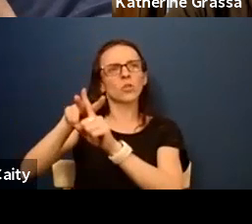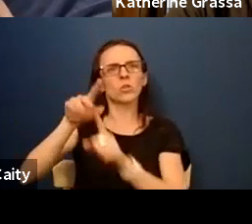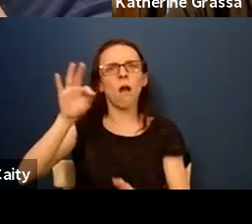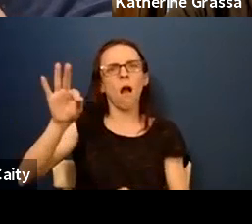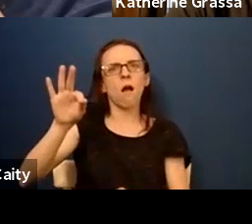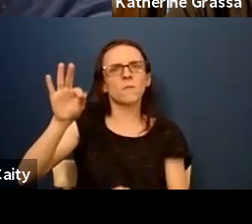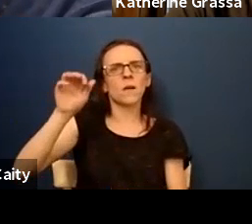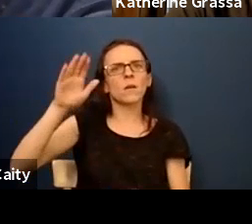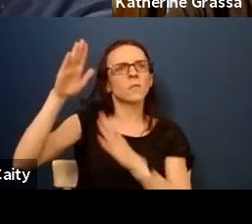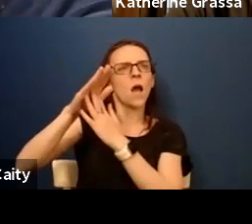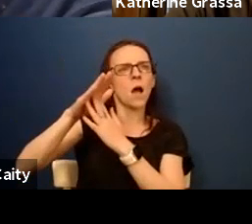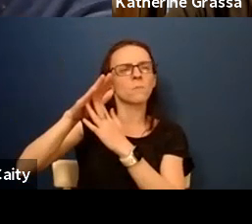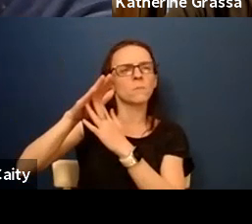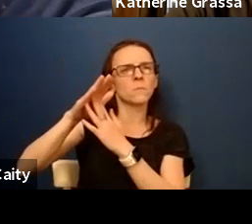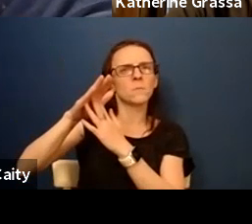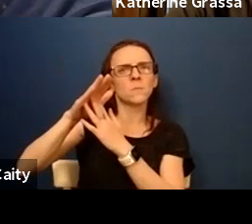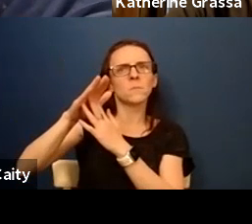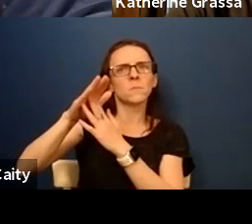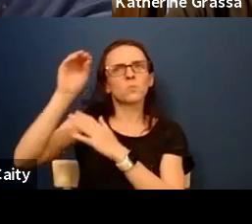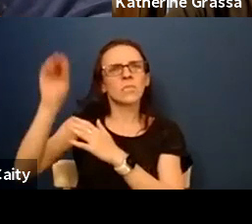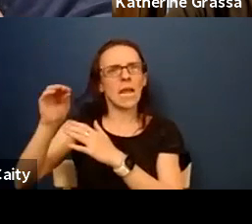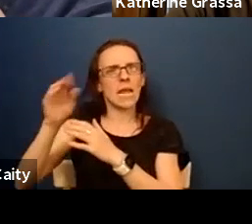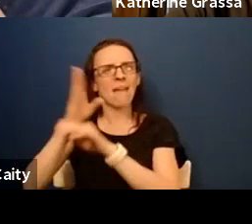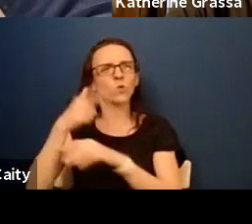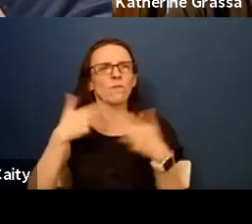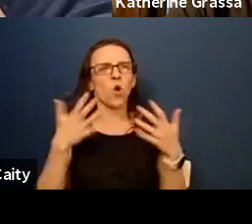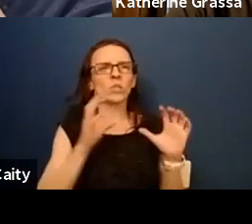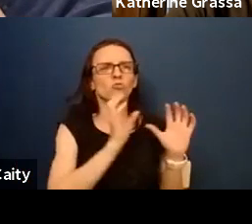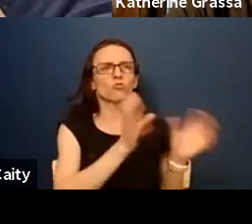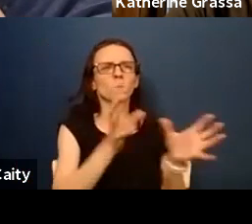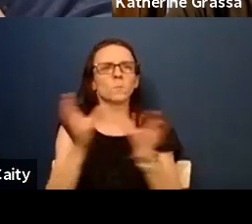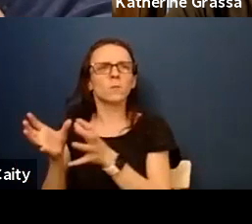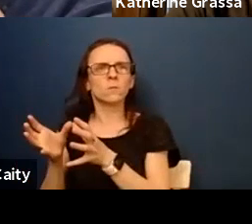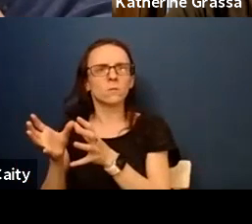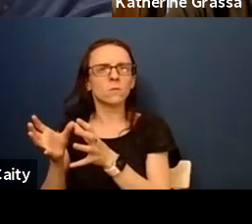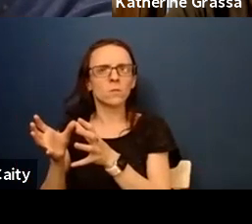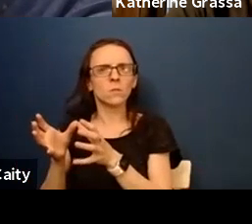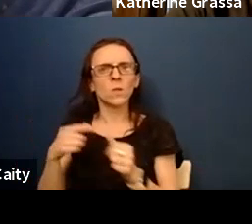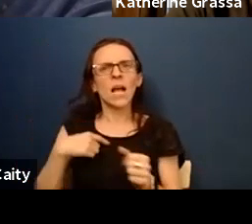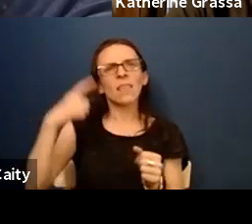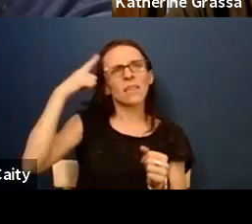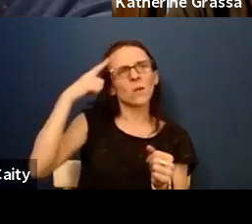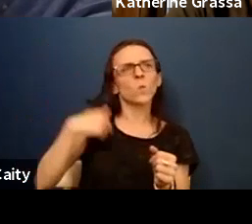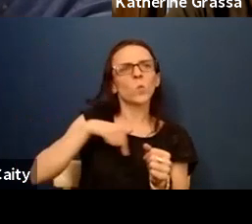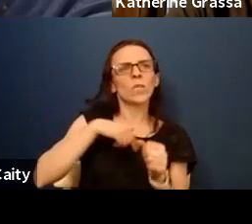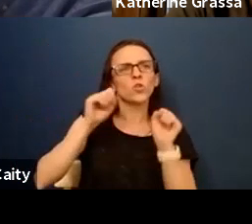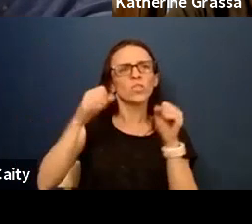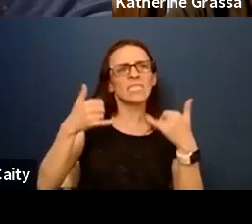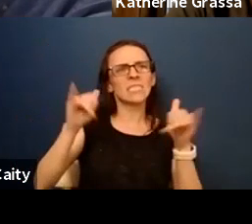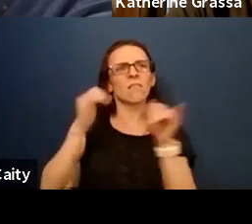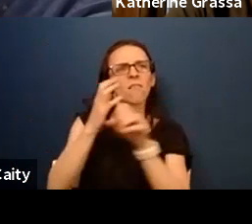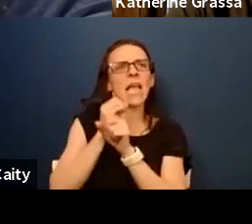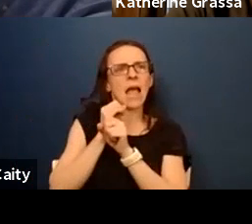percent, especially once we group students. So I think you could arrive at a similar diversity